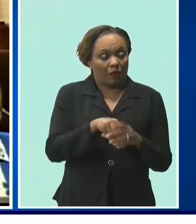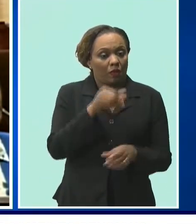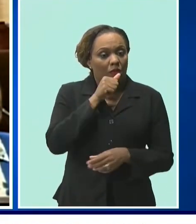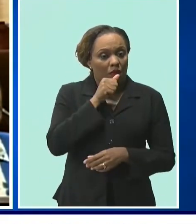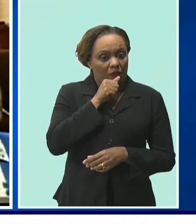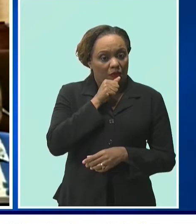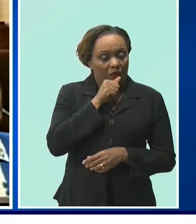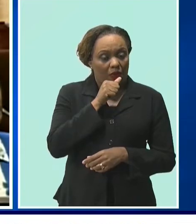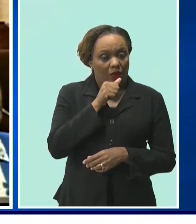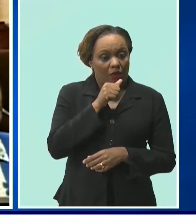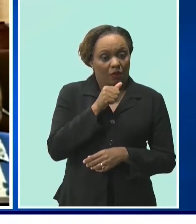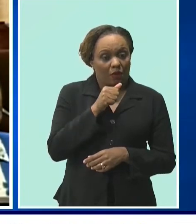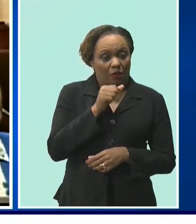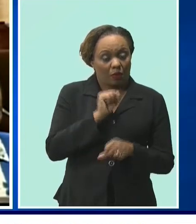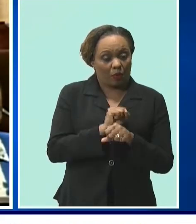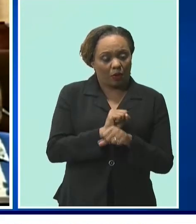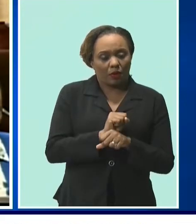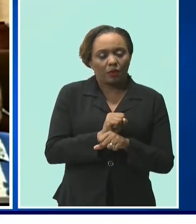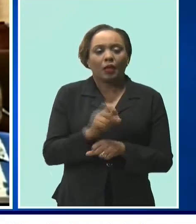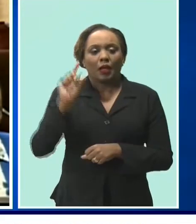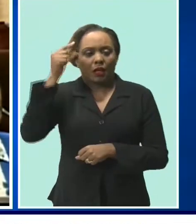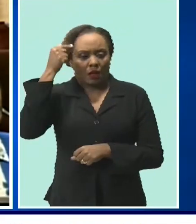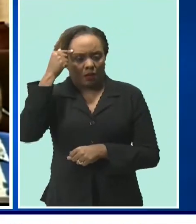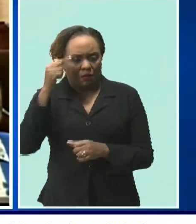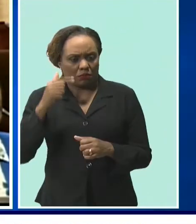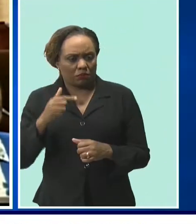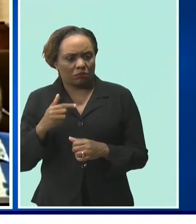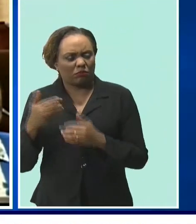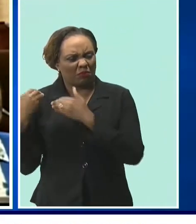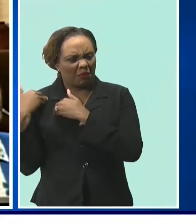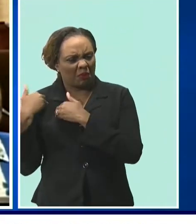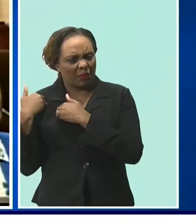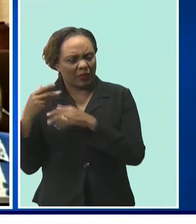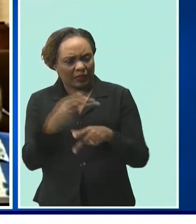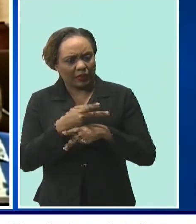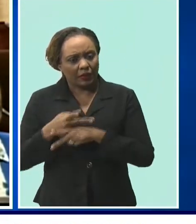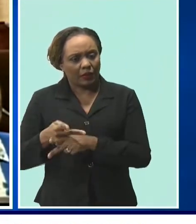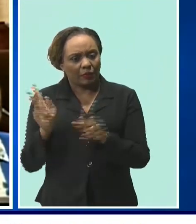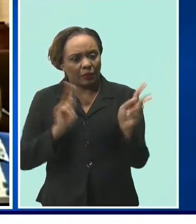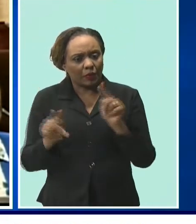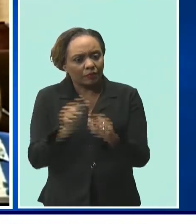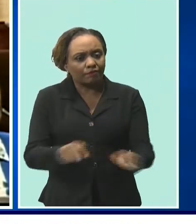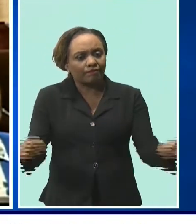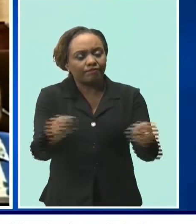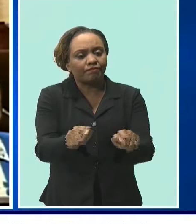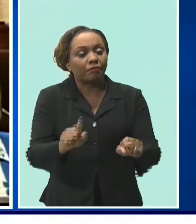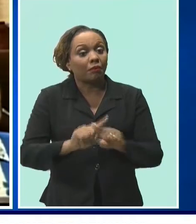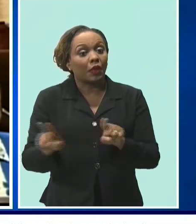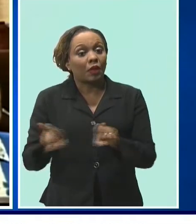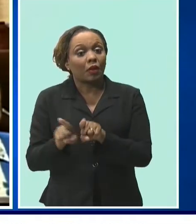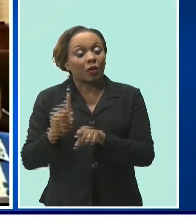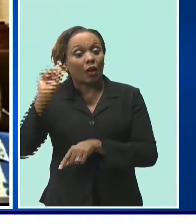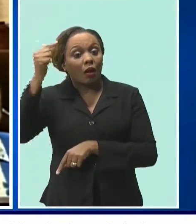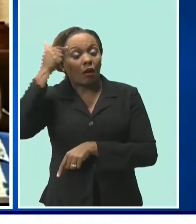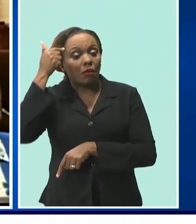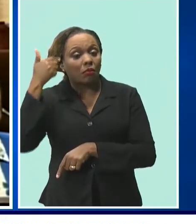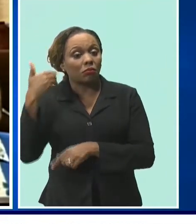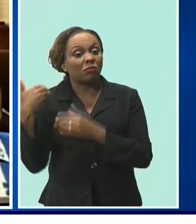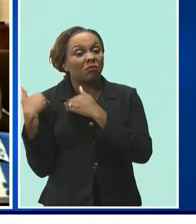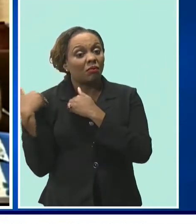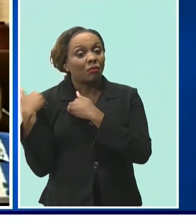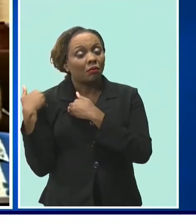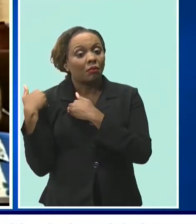Government has a duty to take care of its citizens, but it also has a duty, another